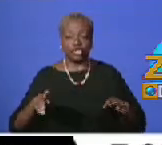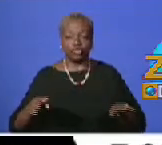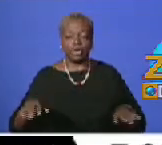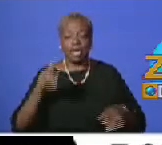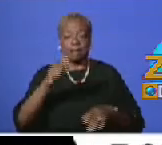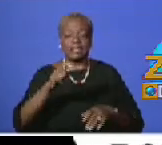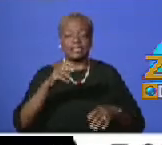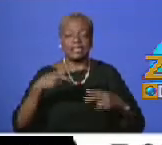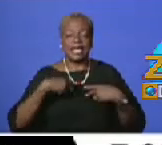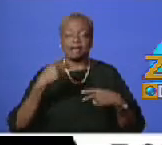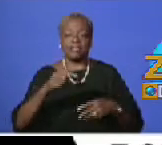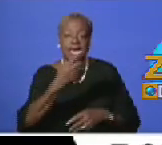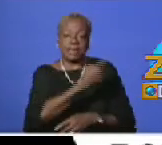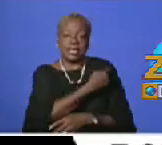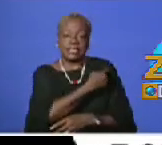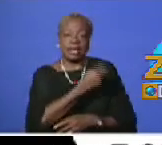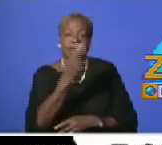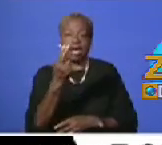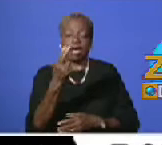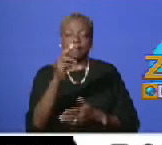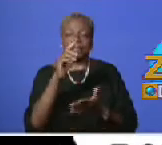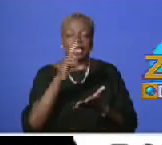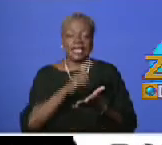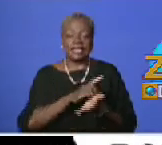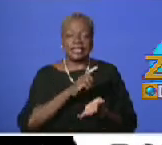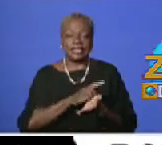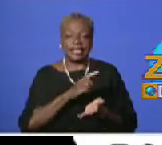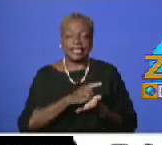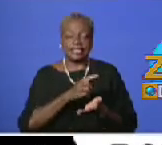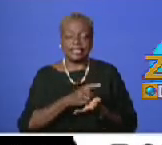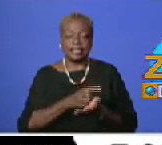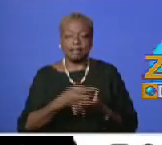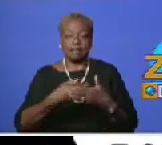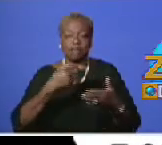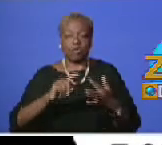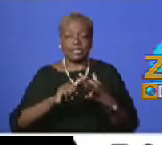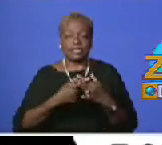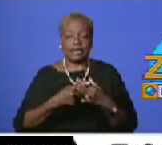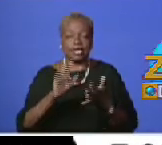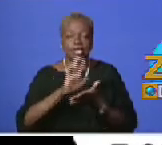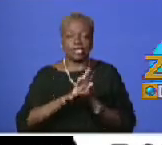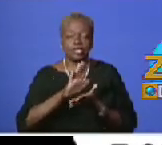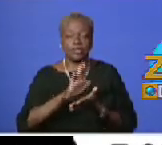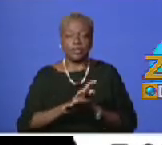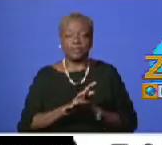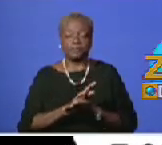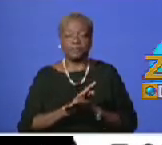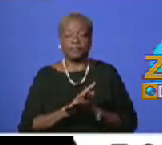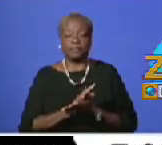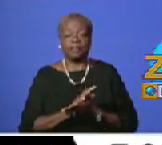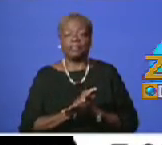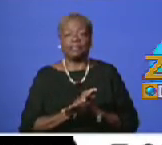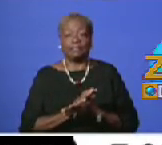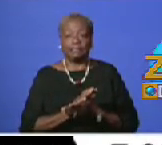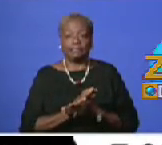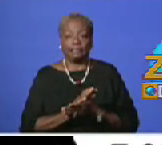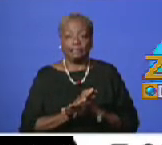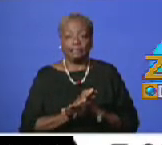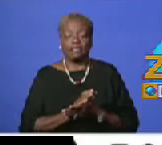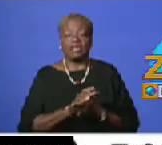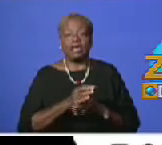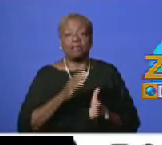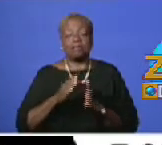immunizations updated as necessary before starting school. And even though the arrangements for